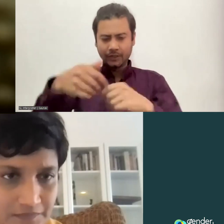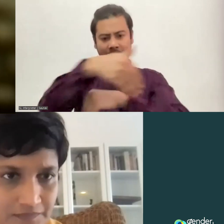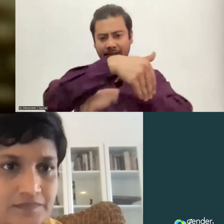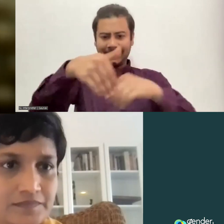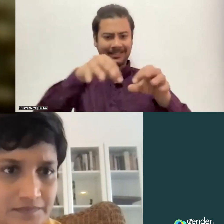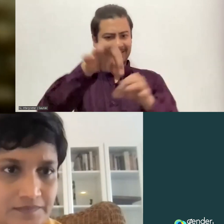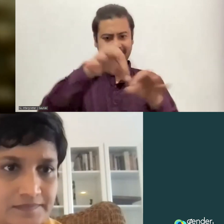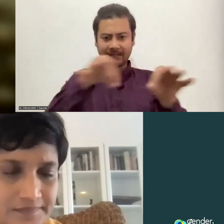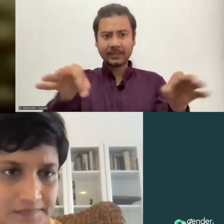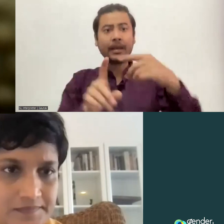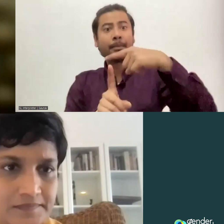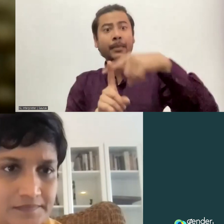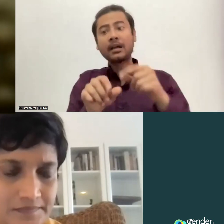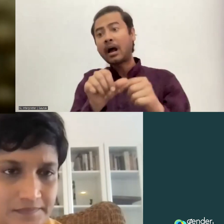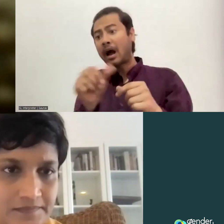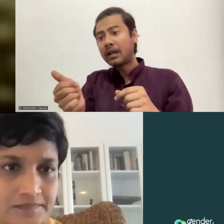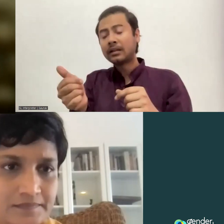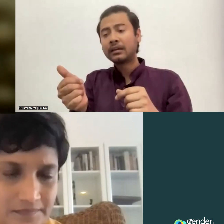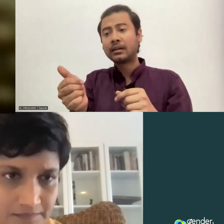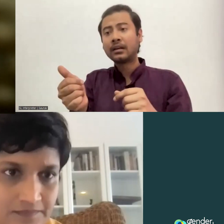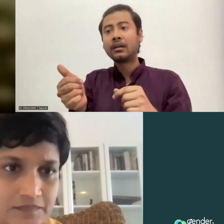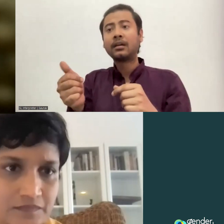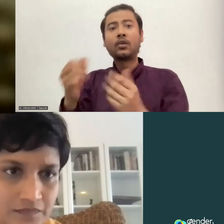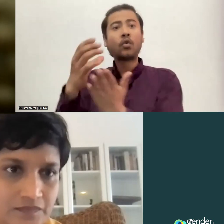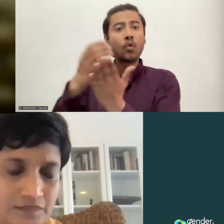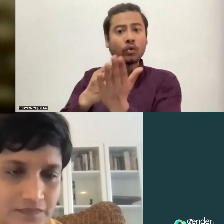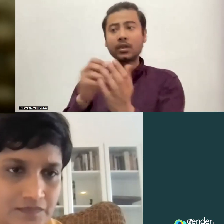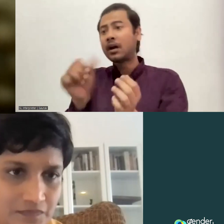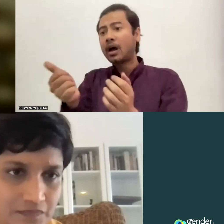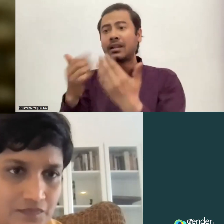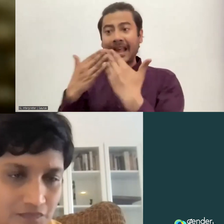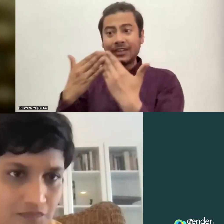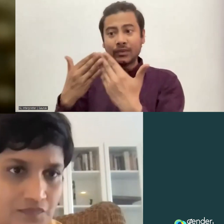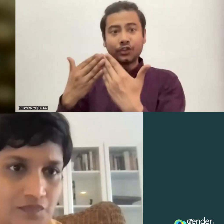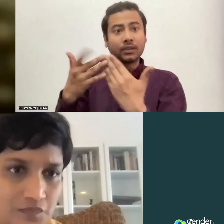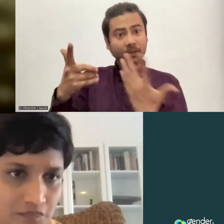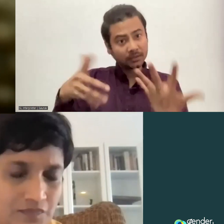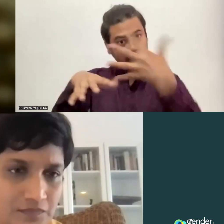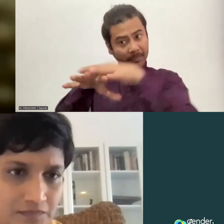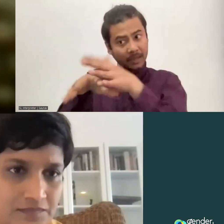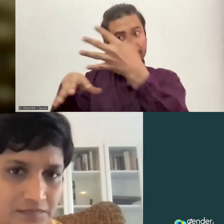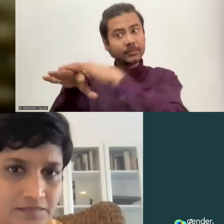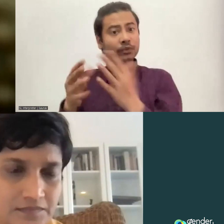processes? In particular, as you know, we are kind of working on with institutions,